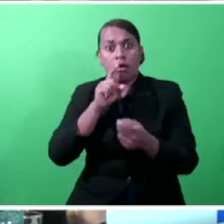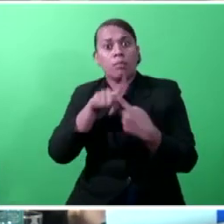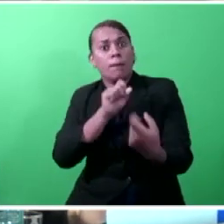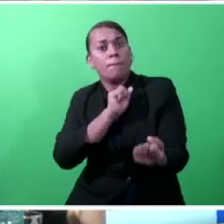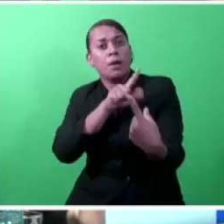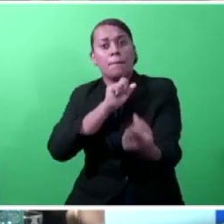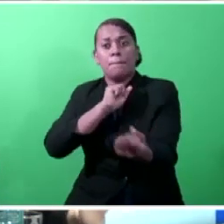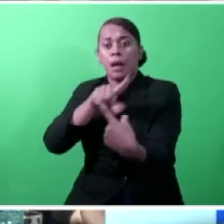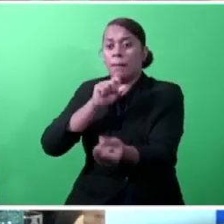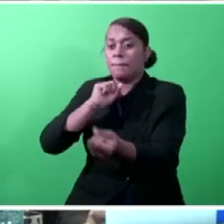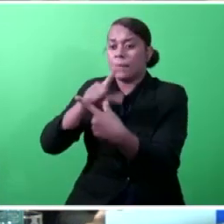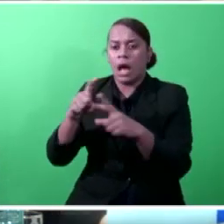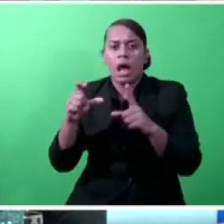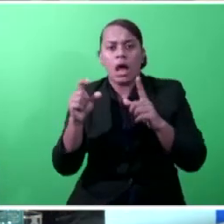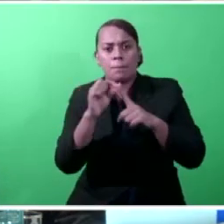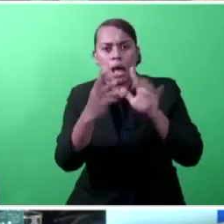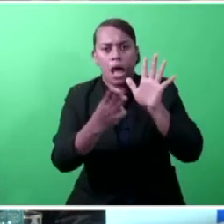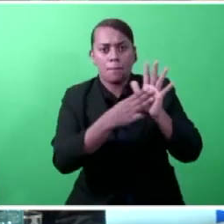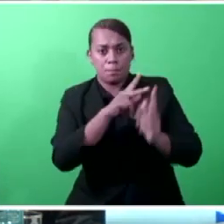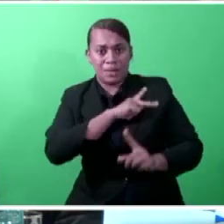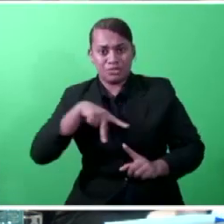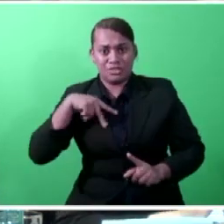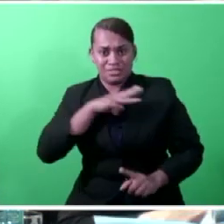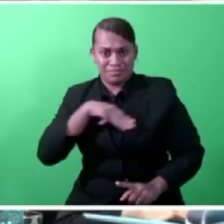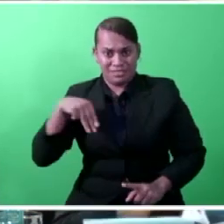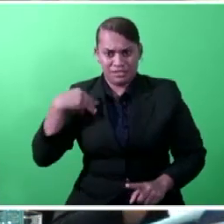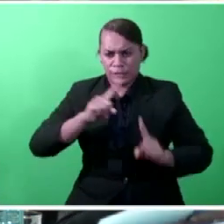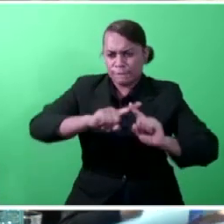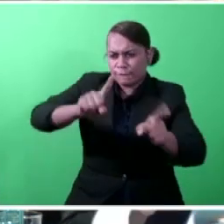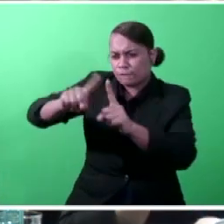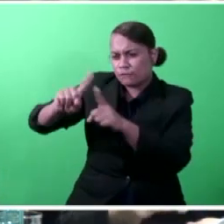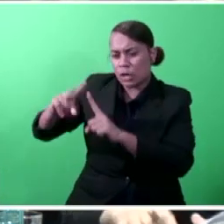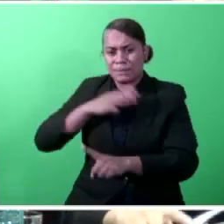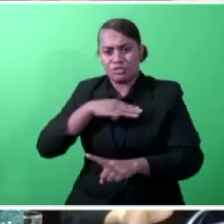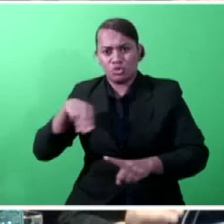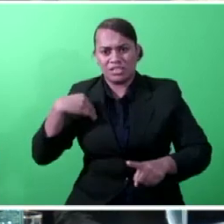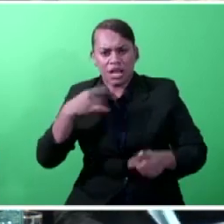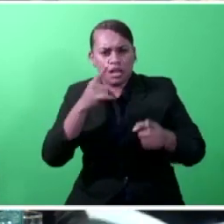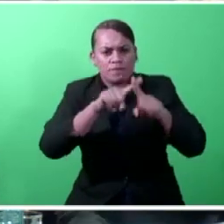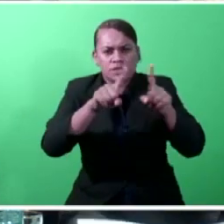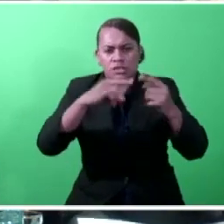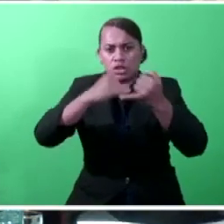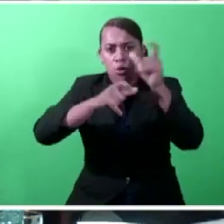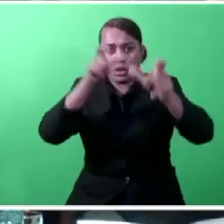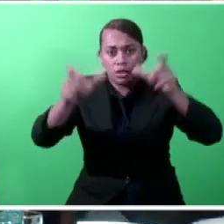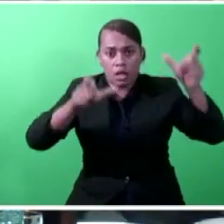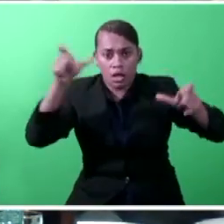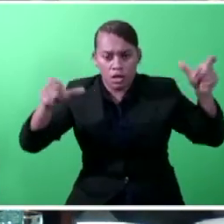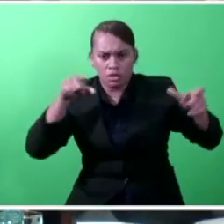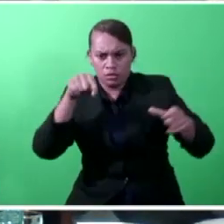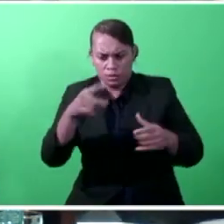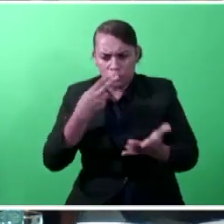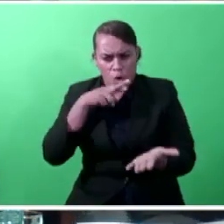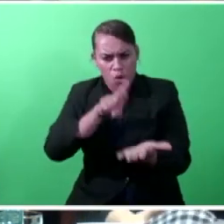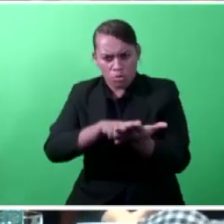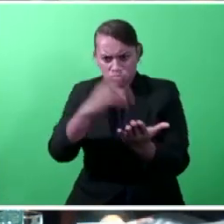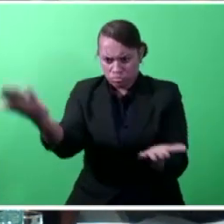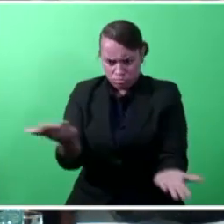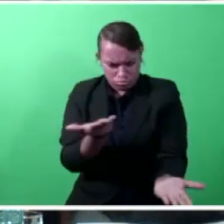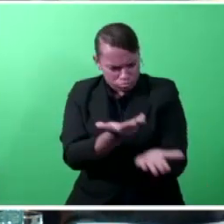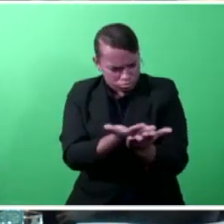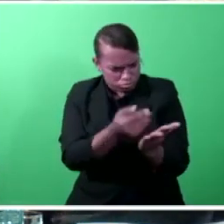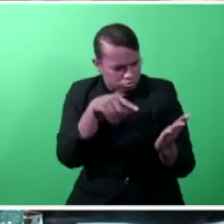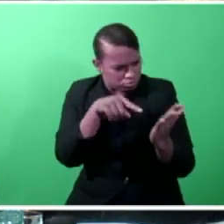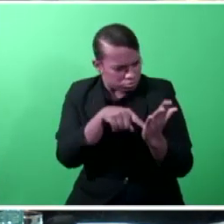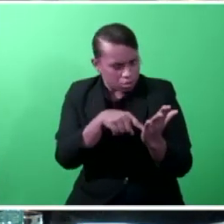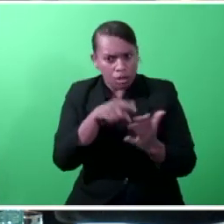members of the National Disaster Management Council, and relevant agencies. The situation reports detail the developments and actions